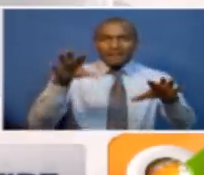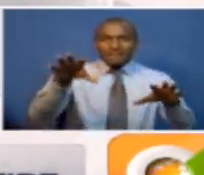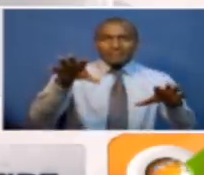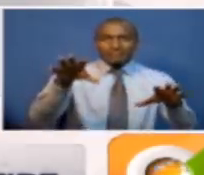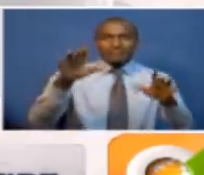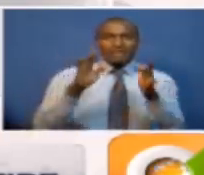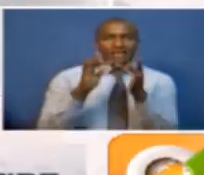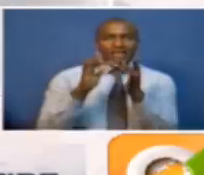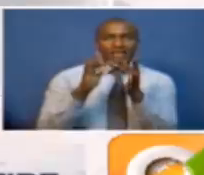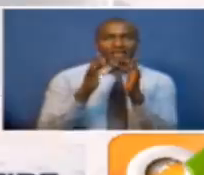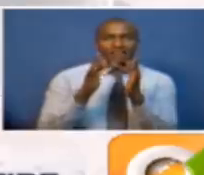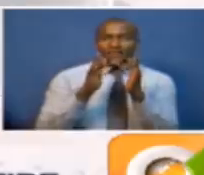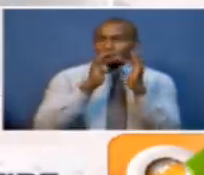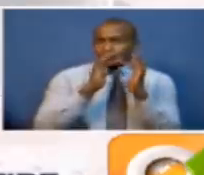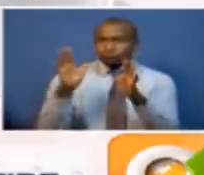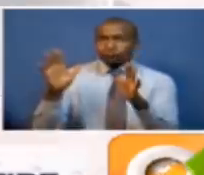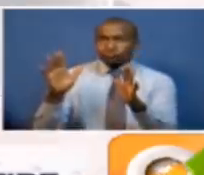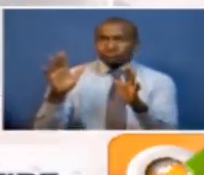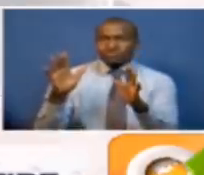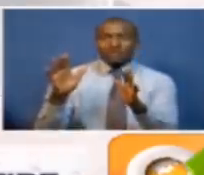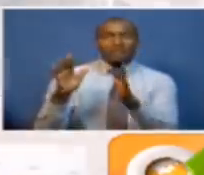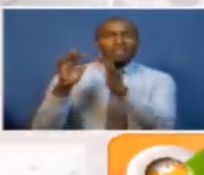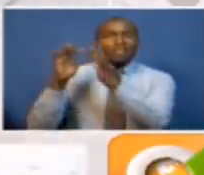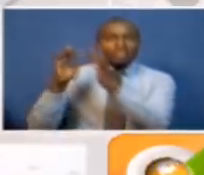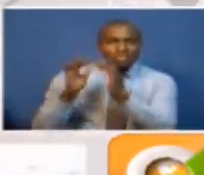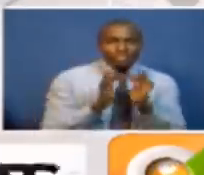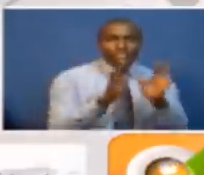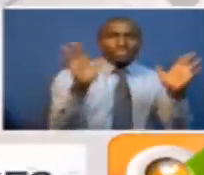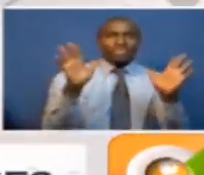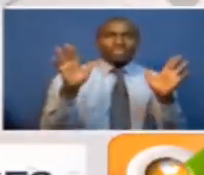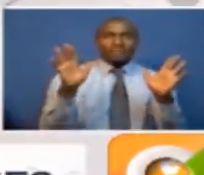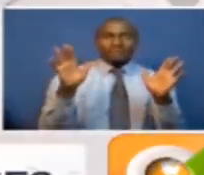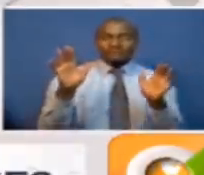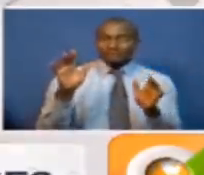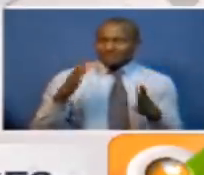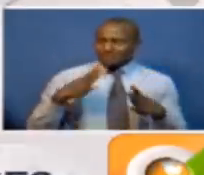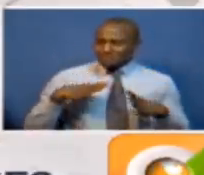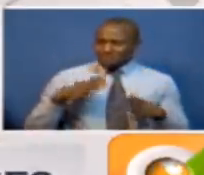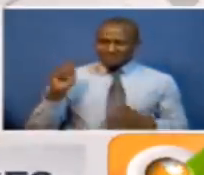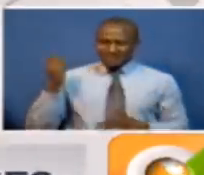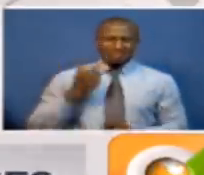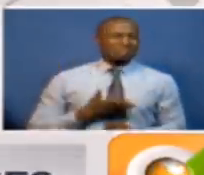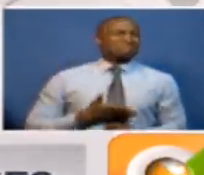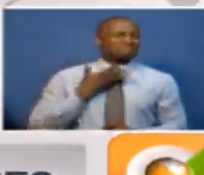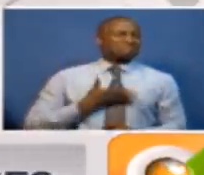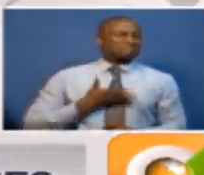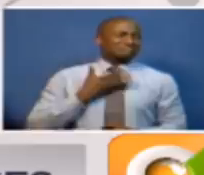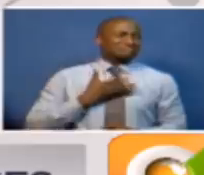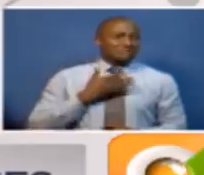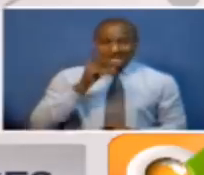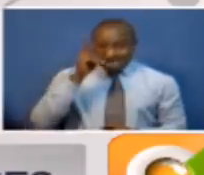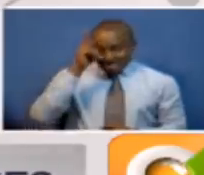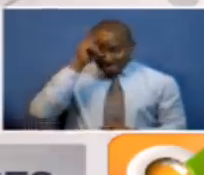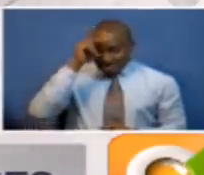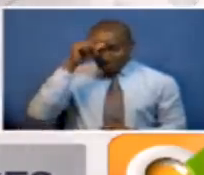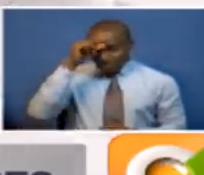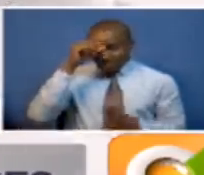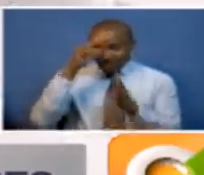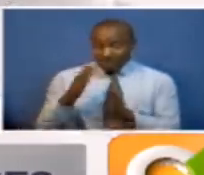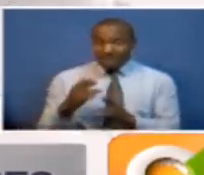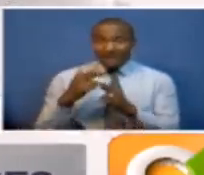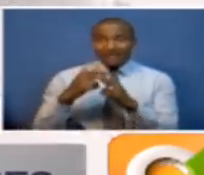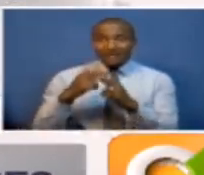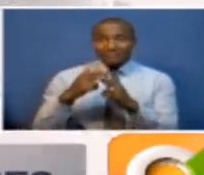sparked protests on social media platforms, with former Kiambu Governor William Kabogo saying all native Africans should resist